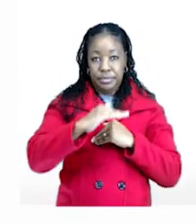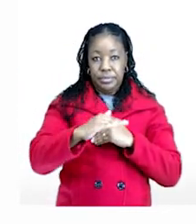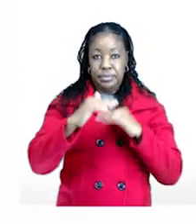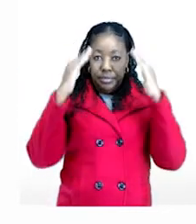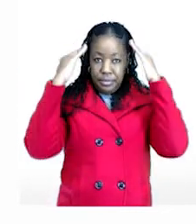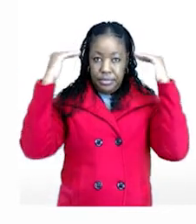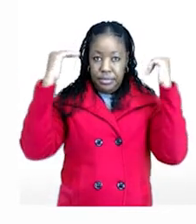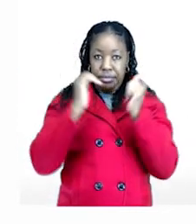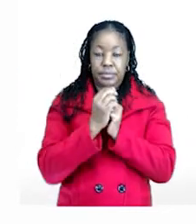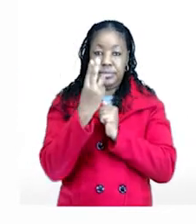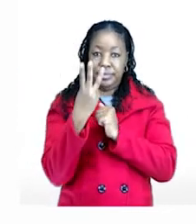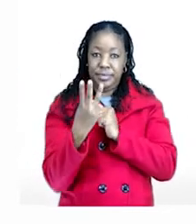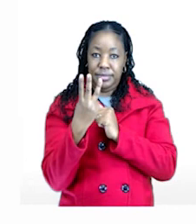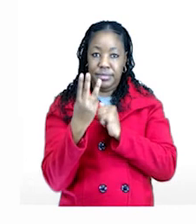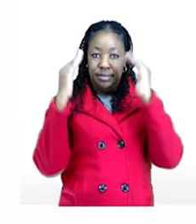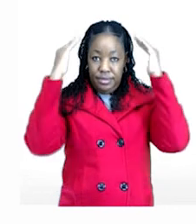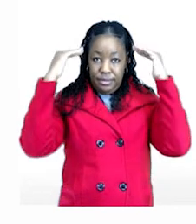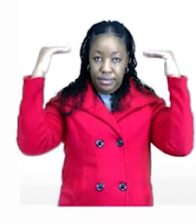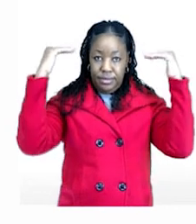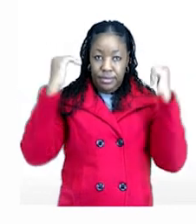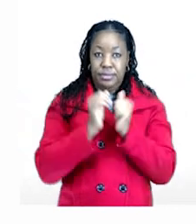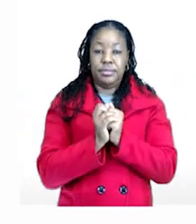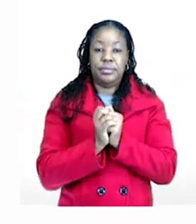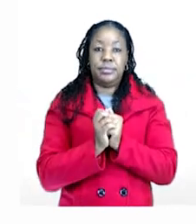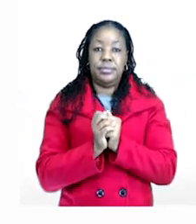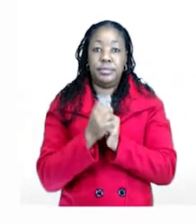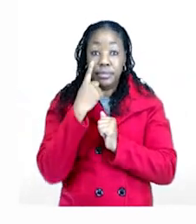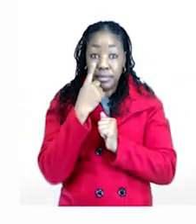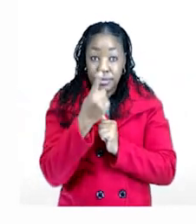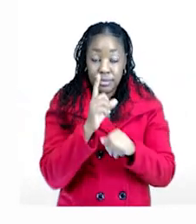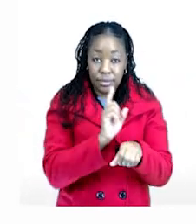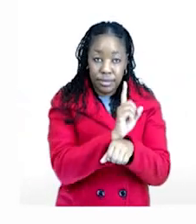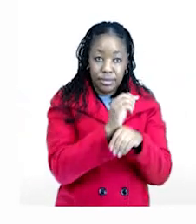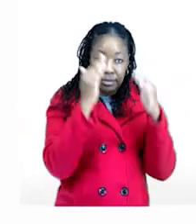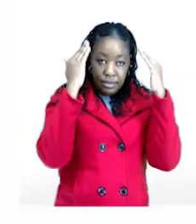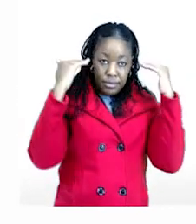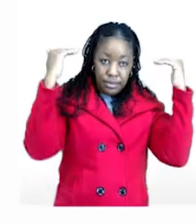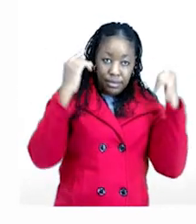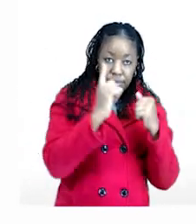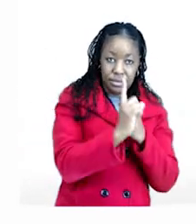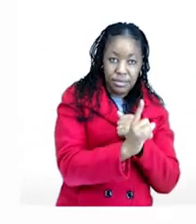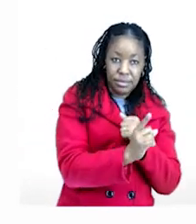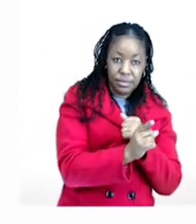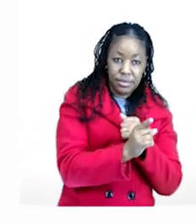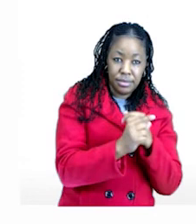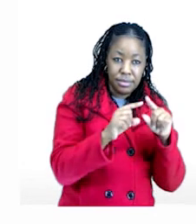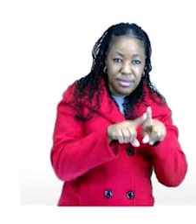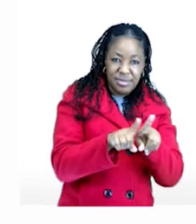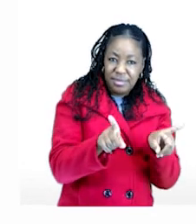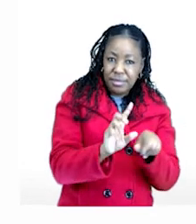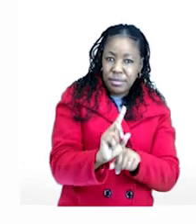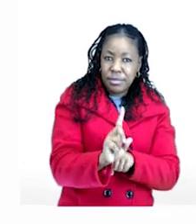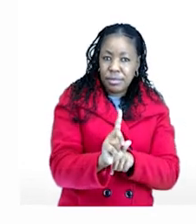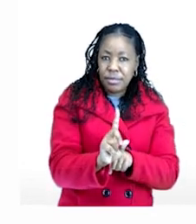heads in the row. Look at the first head and see what is different from